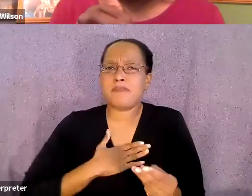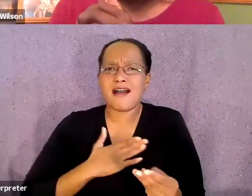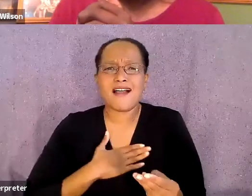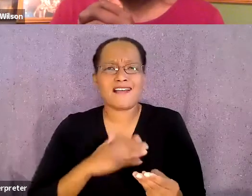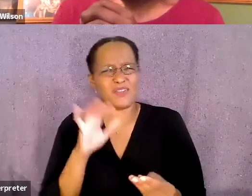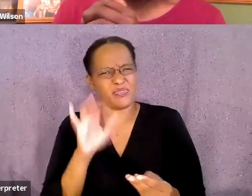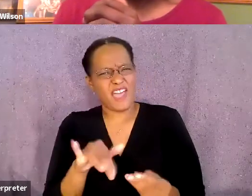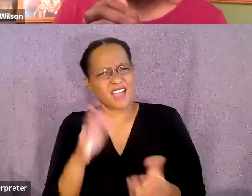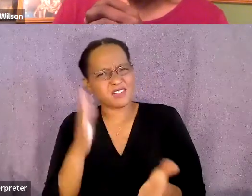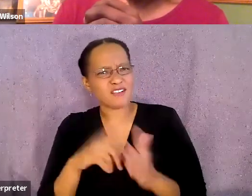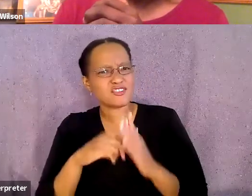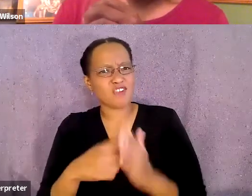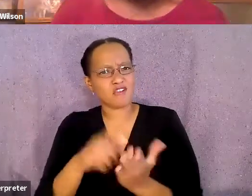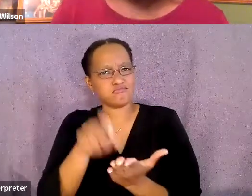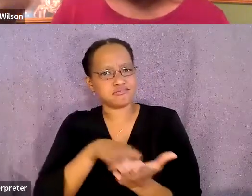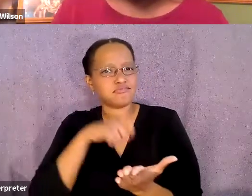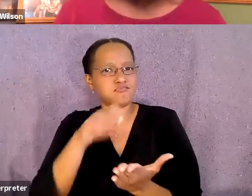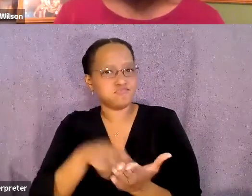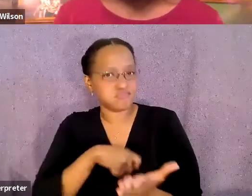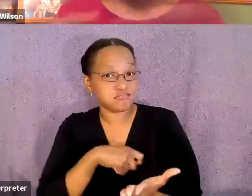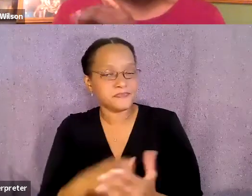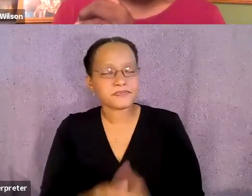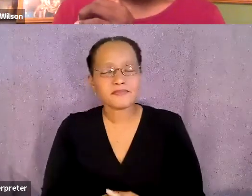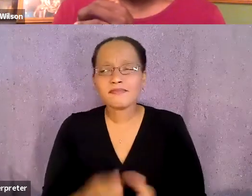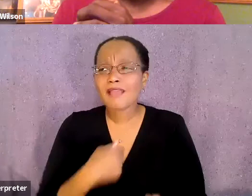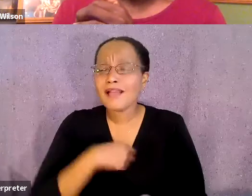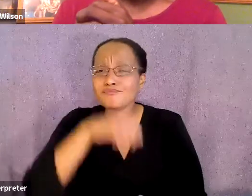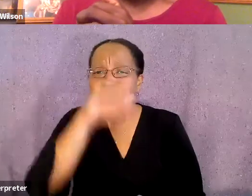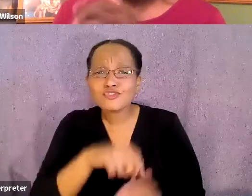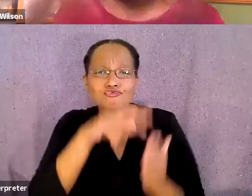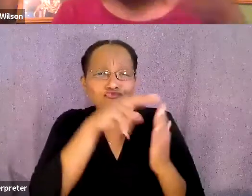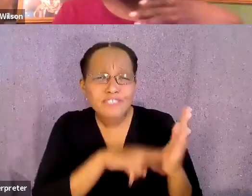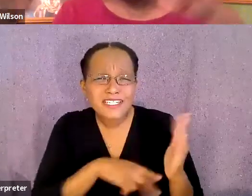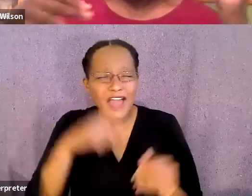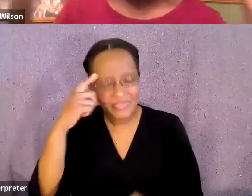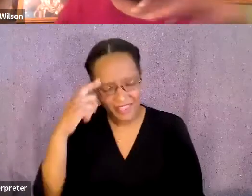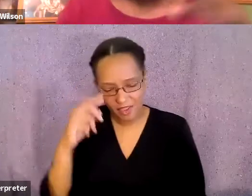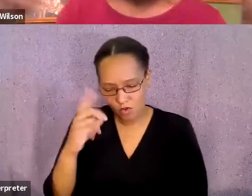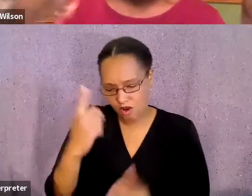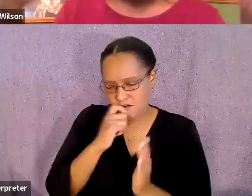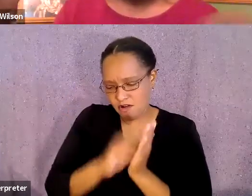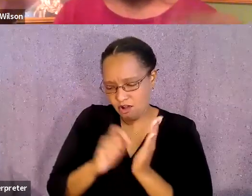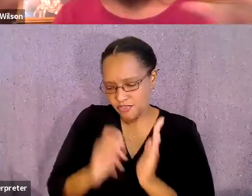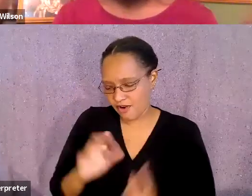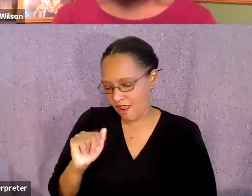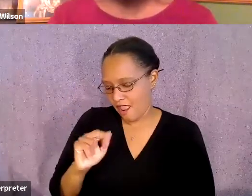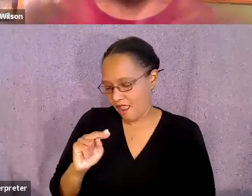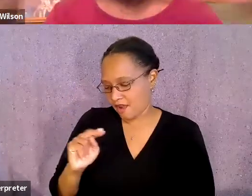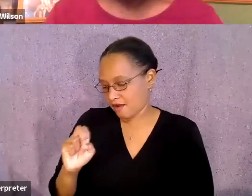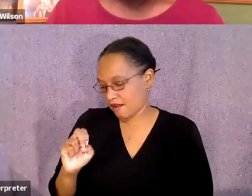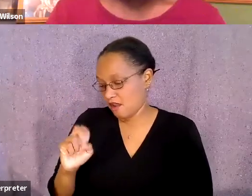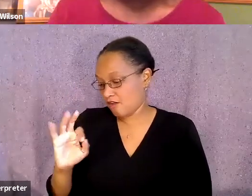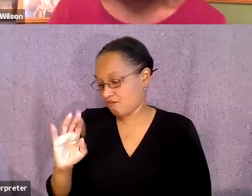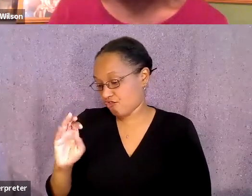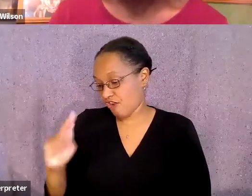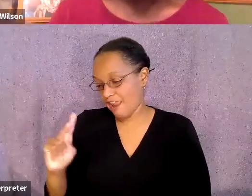that's how it started. And I think, like, I love to read, and I think Anne Frank said something like, patience, paper has more patience than people. And that's